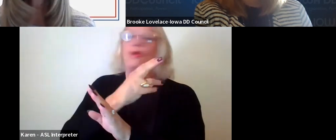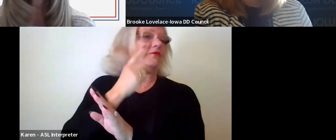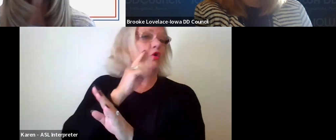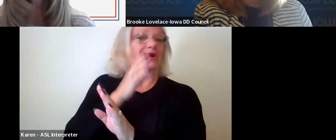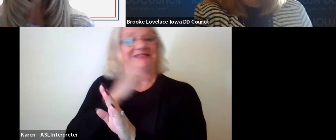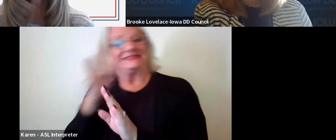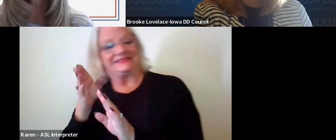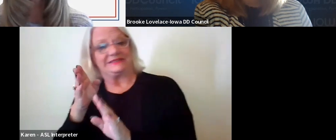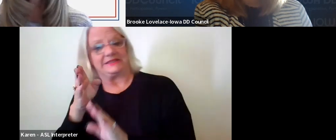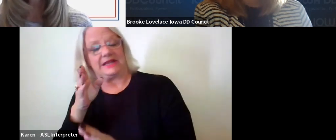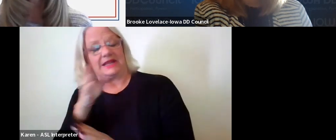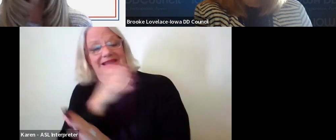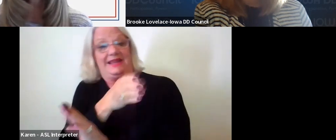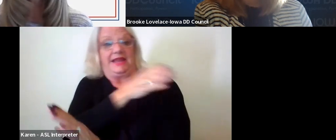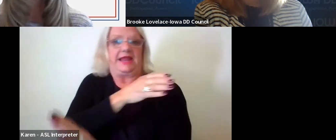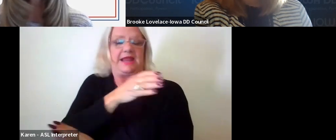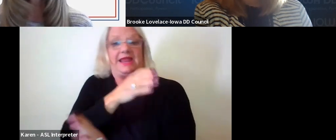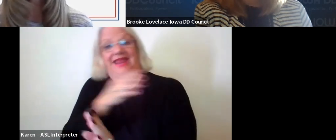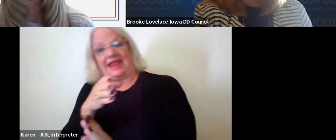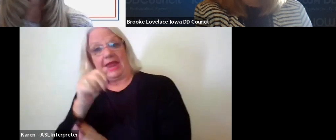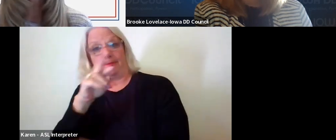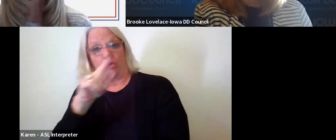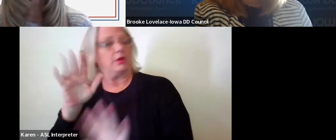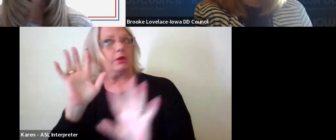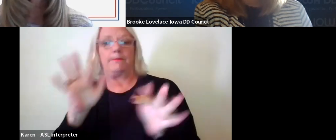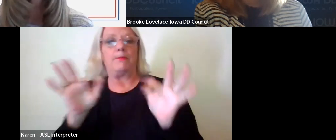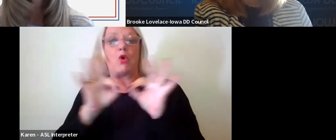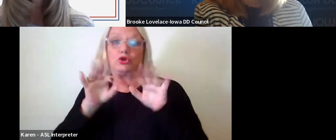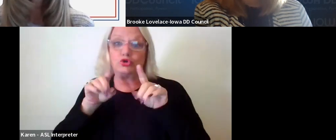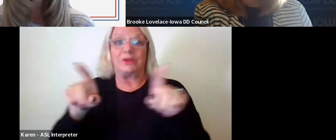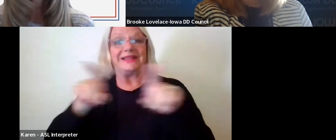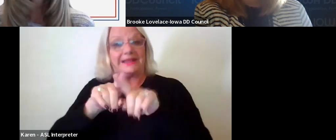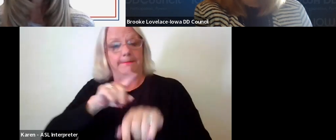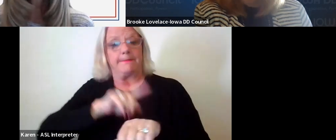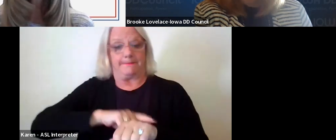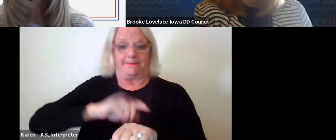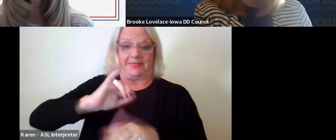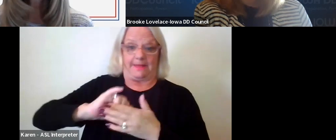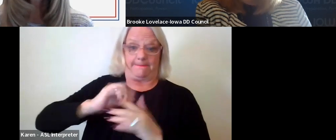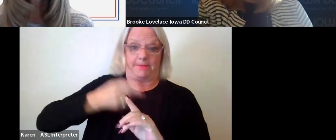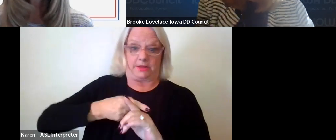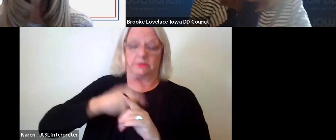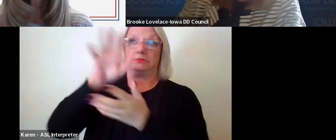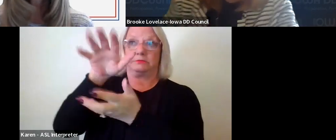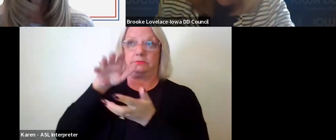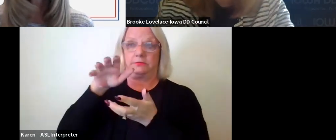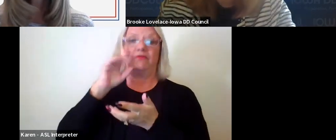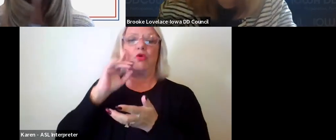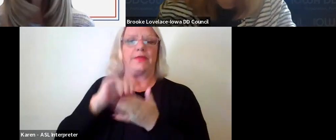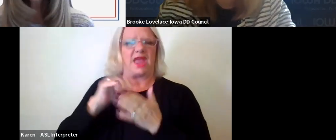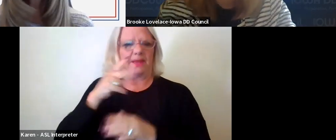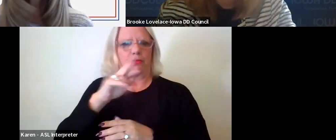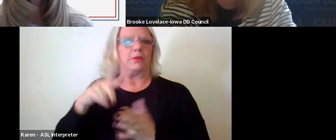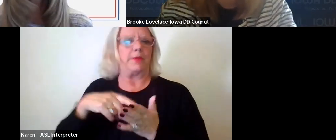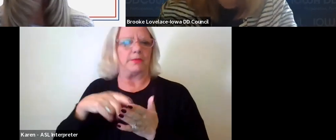that April. You're going to want to take that out in April so you can make that April payment. IAble does we